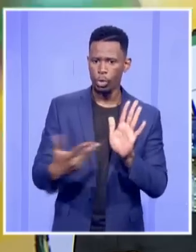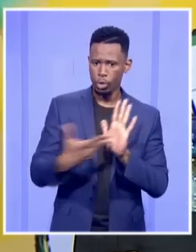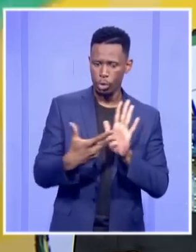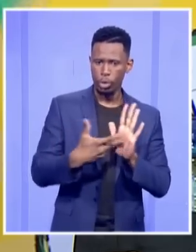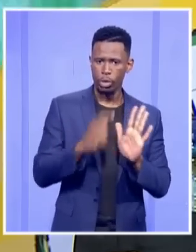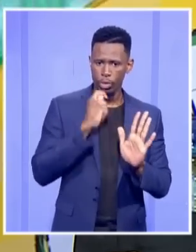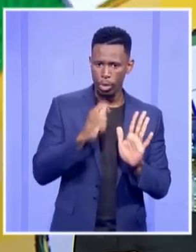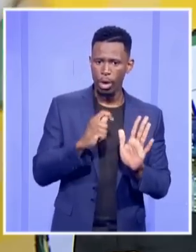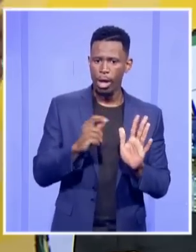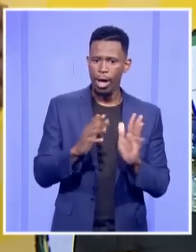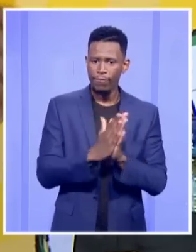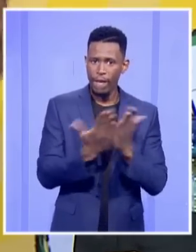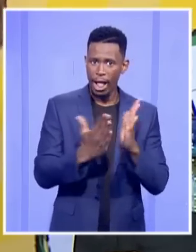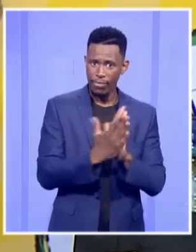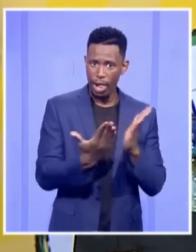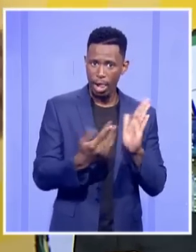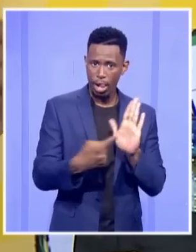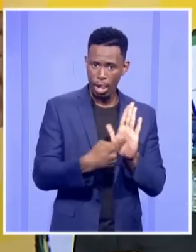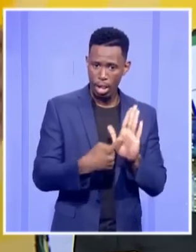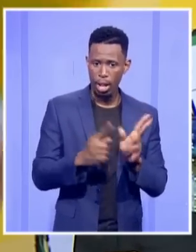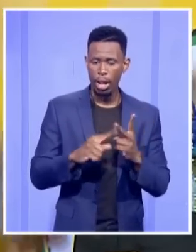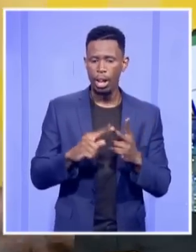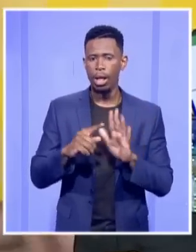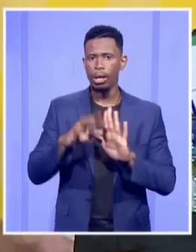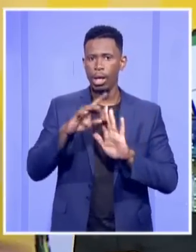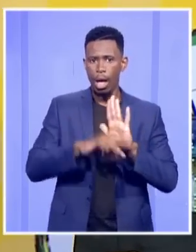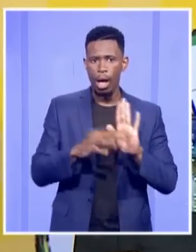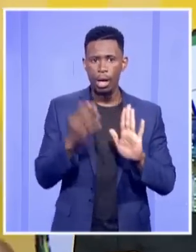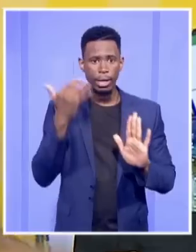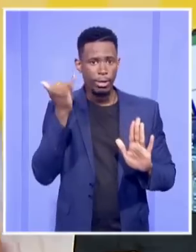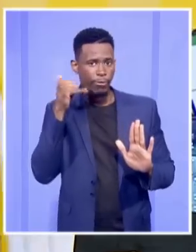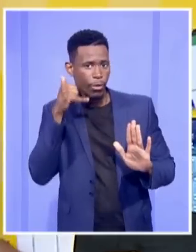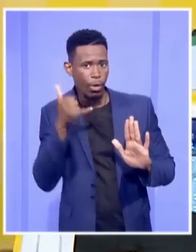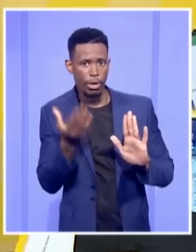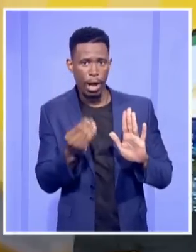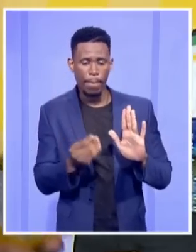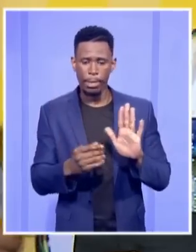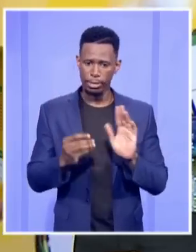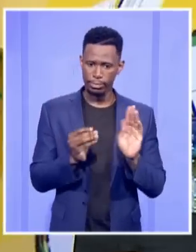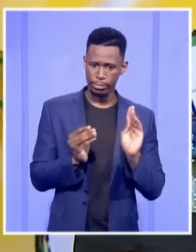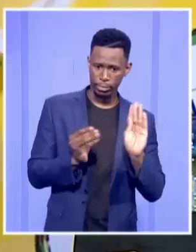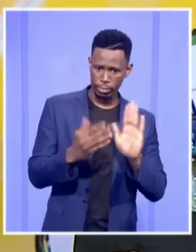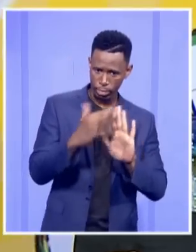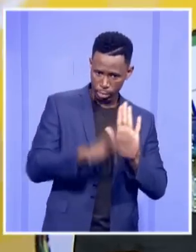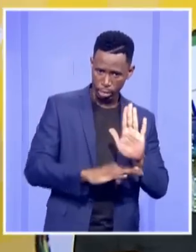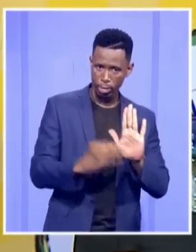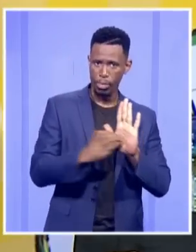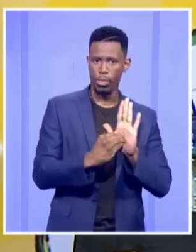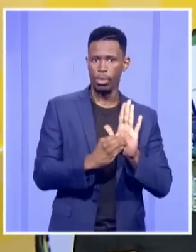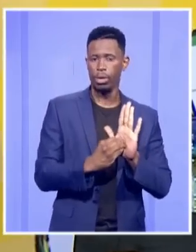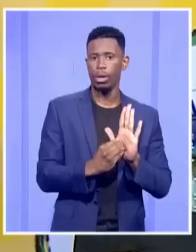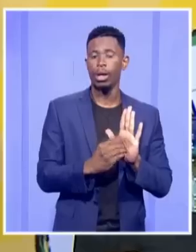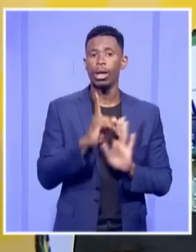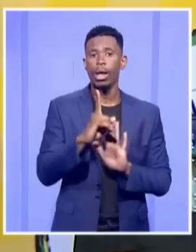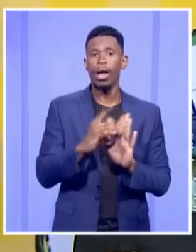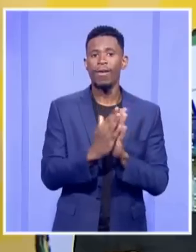The file is this one. The directory is this. So inside this, there's a